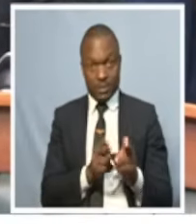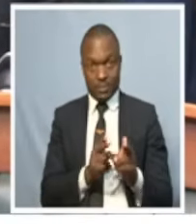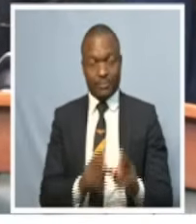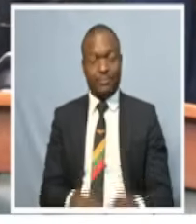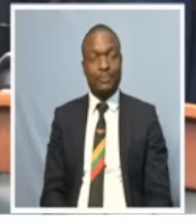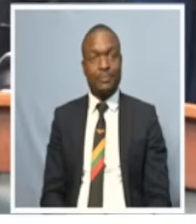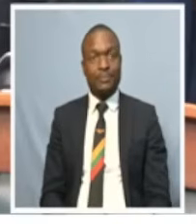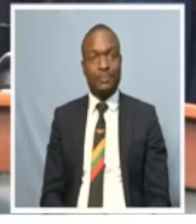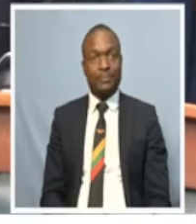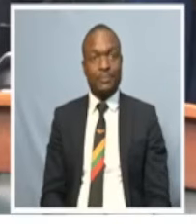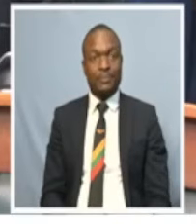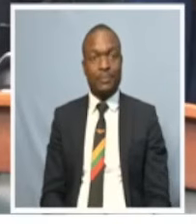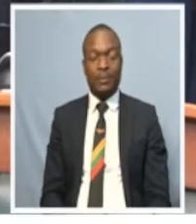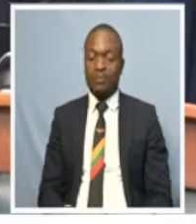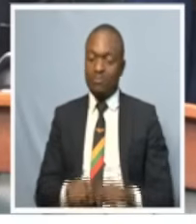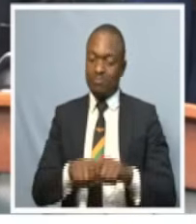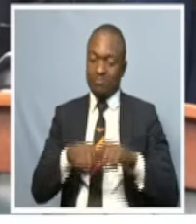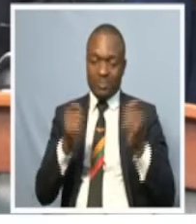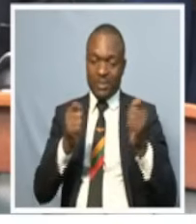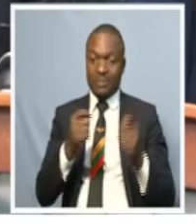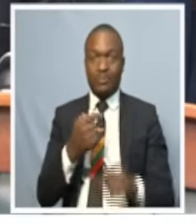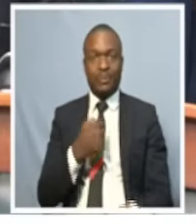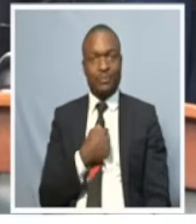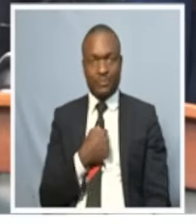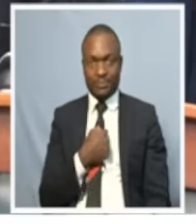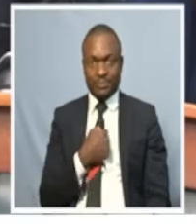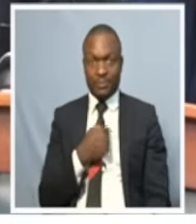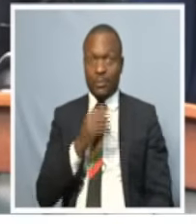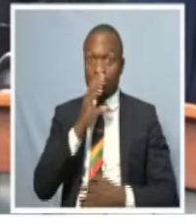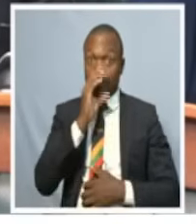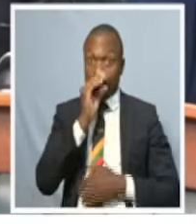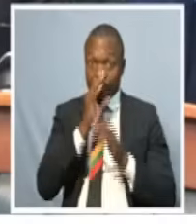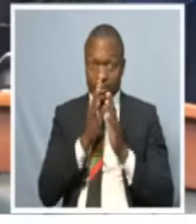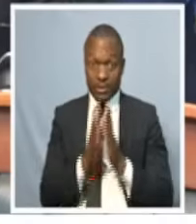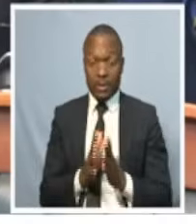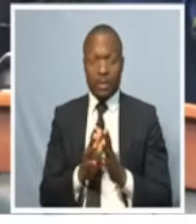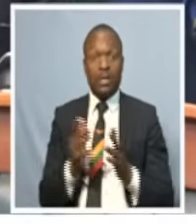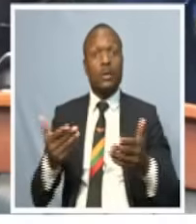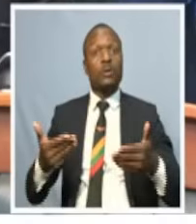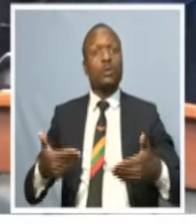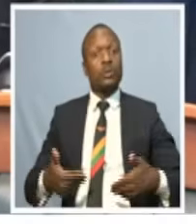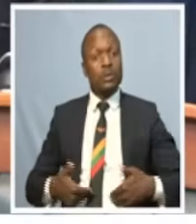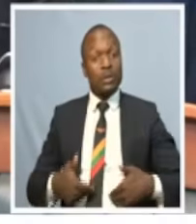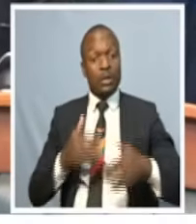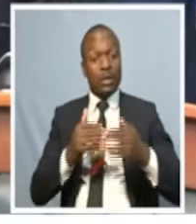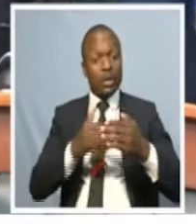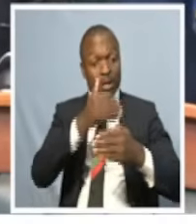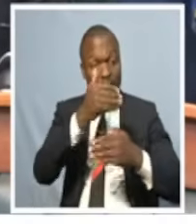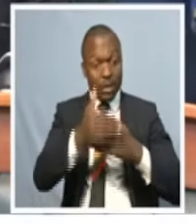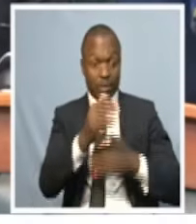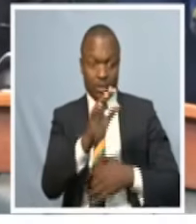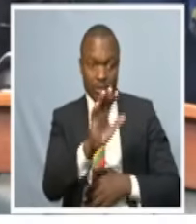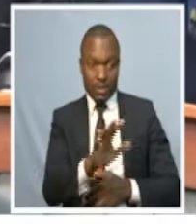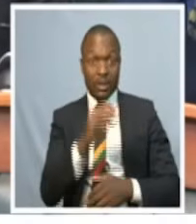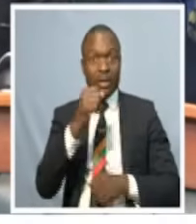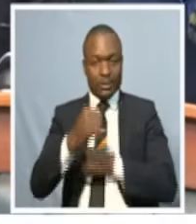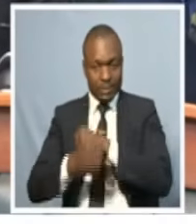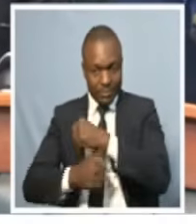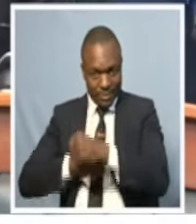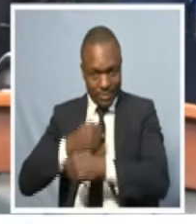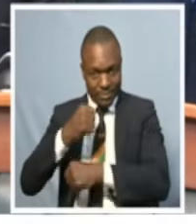responses heartbreaks me. Madam Speaker, the youths out there are